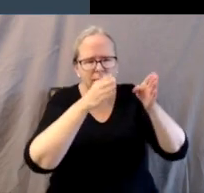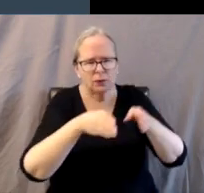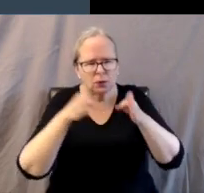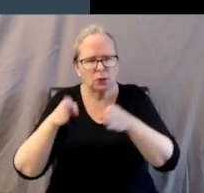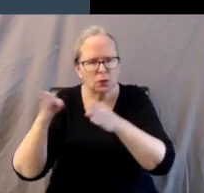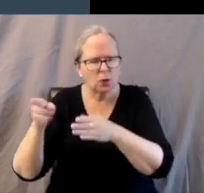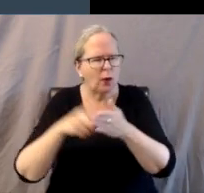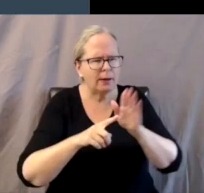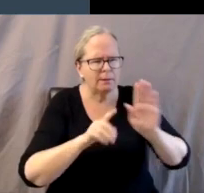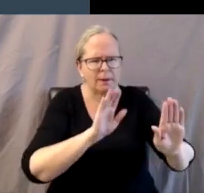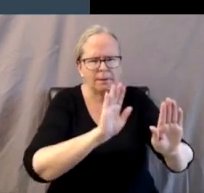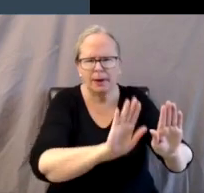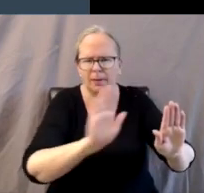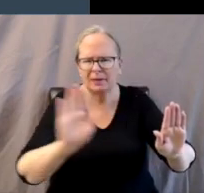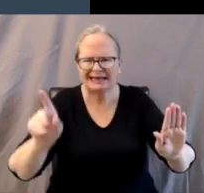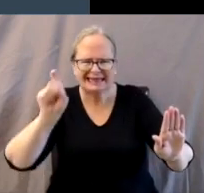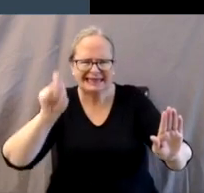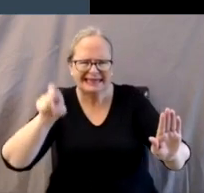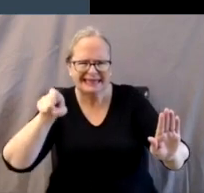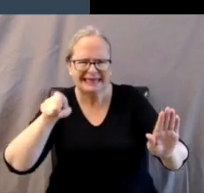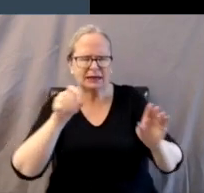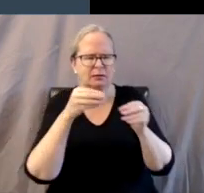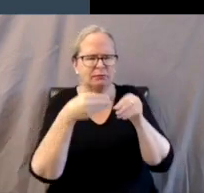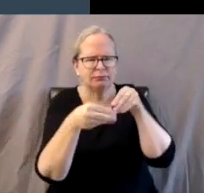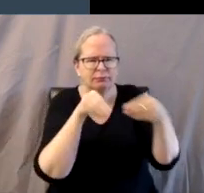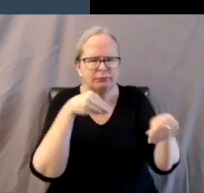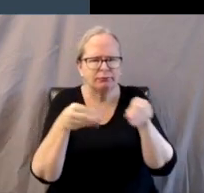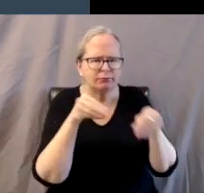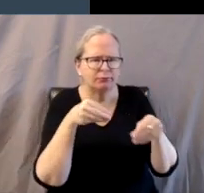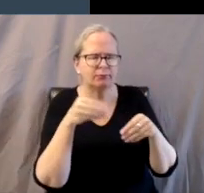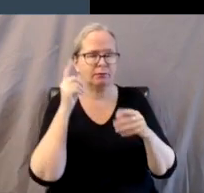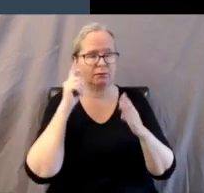Current income support programs